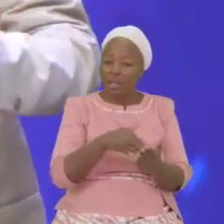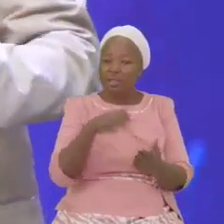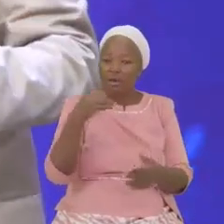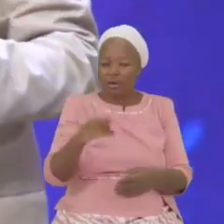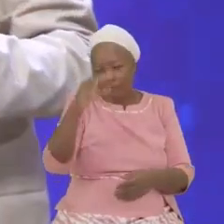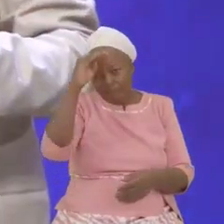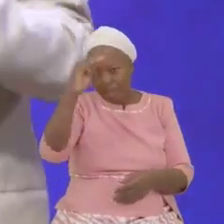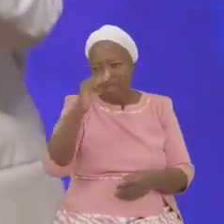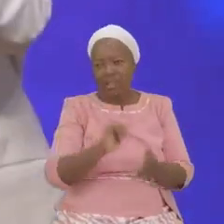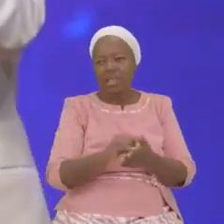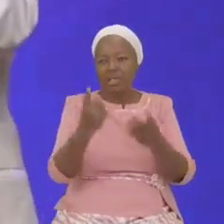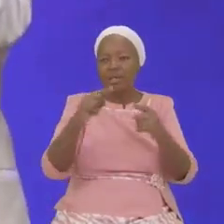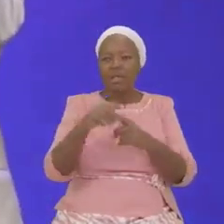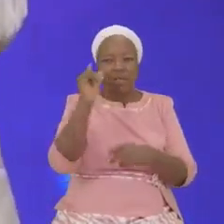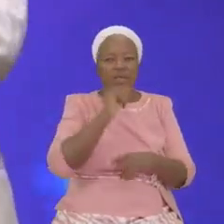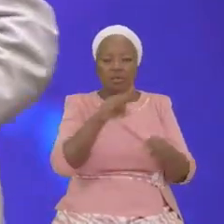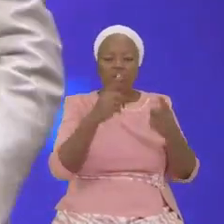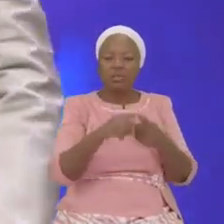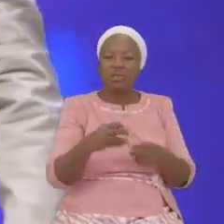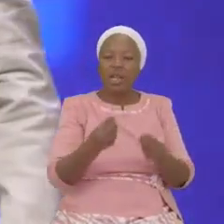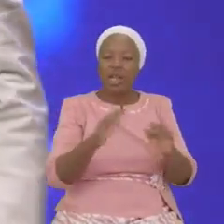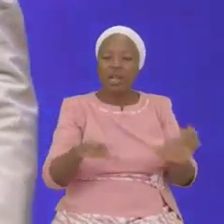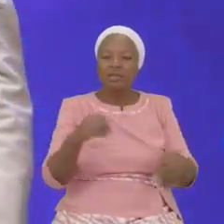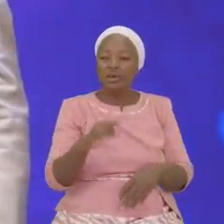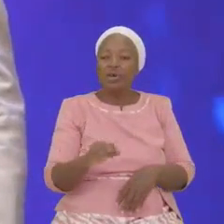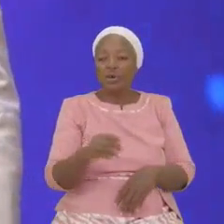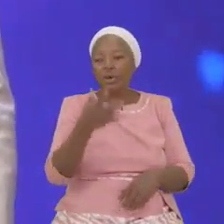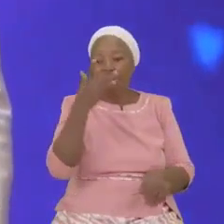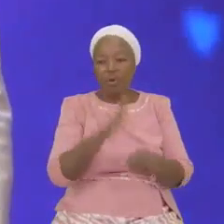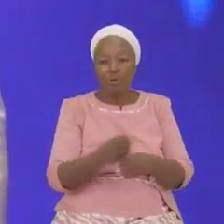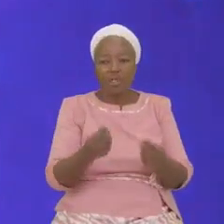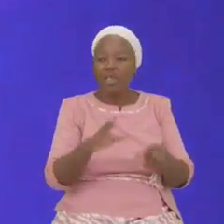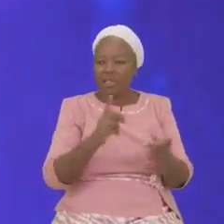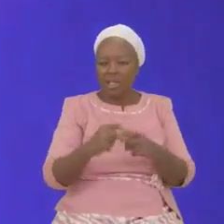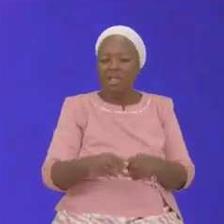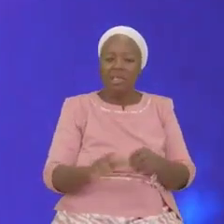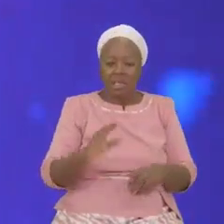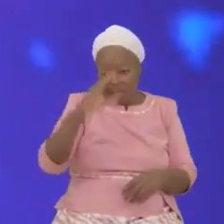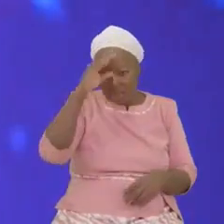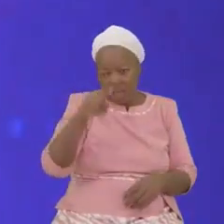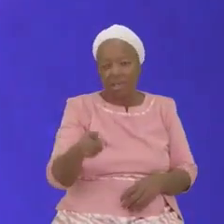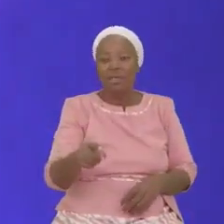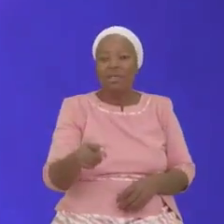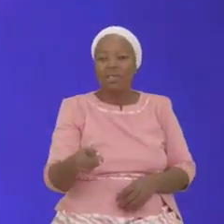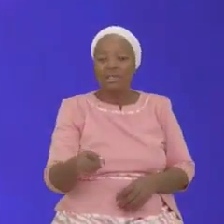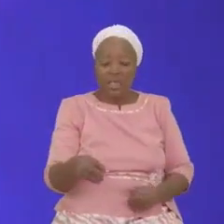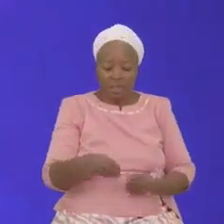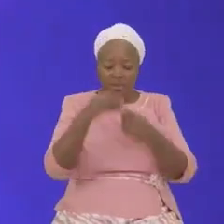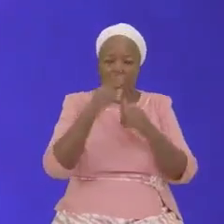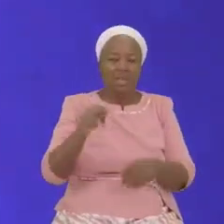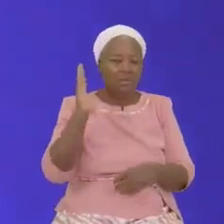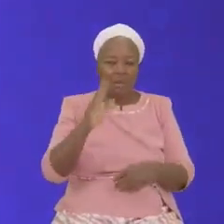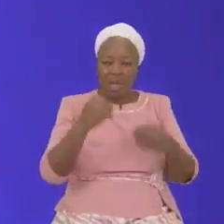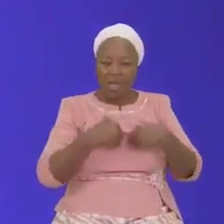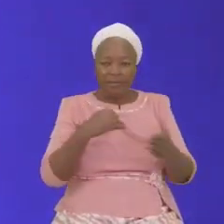from Egypt going to the land of Canaan, him in particular, he shall have it, and